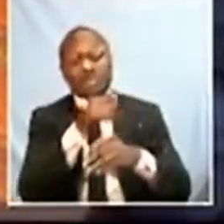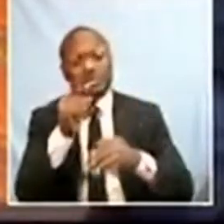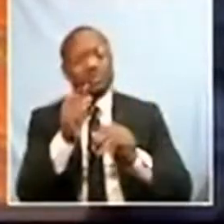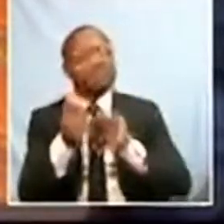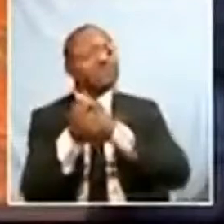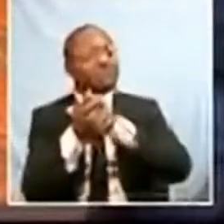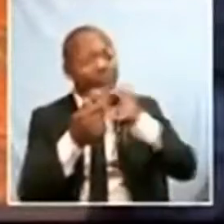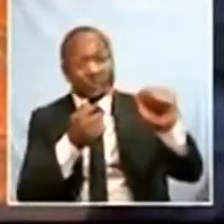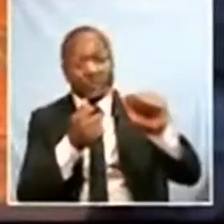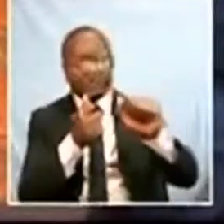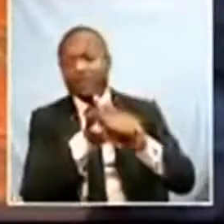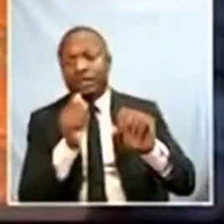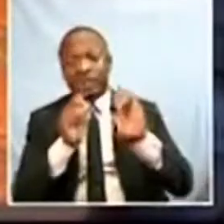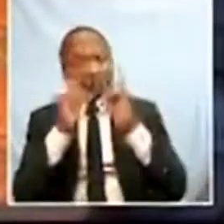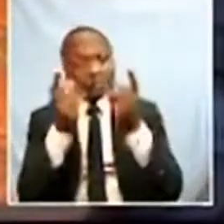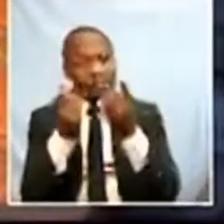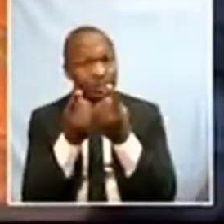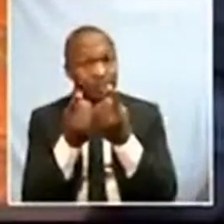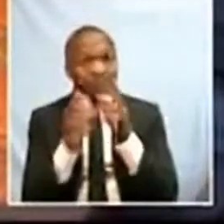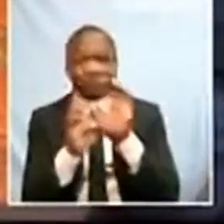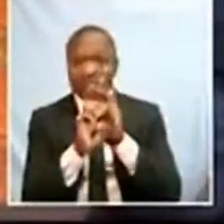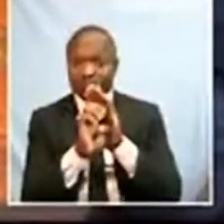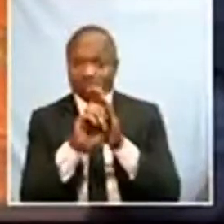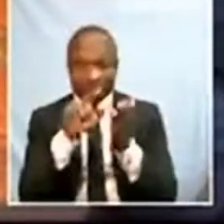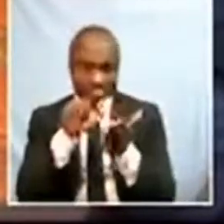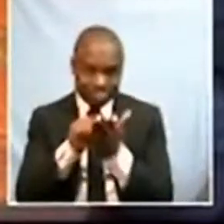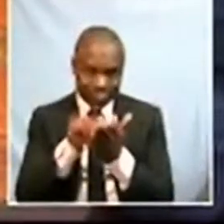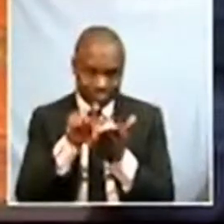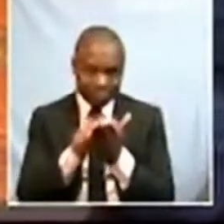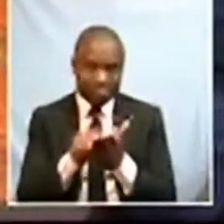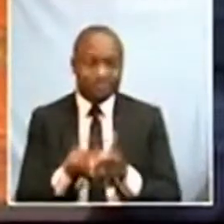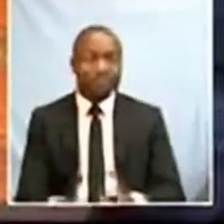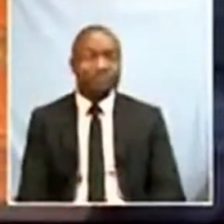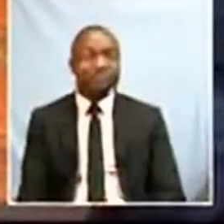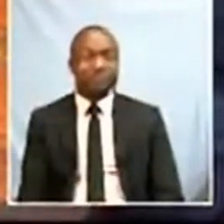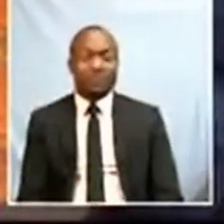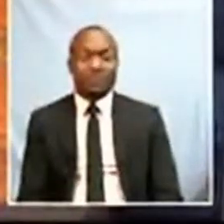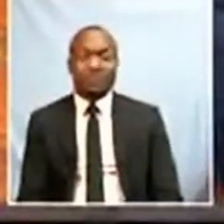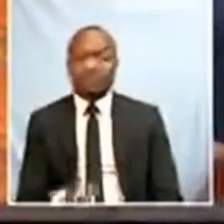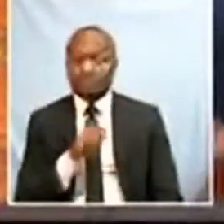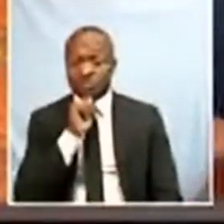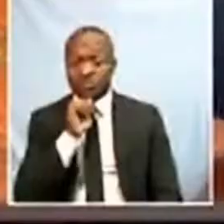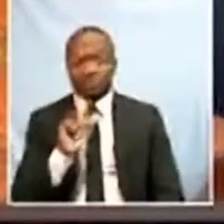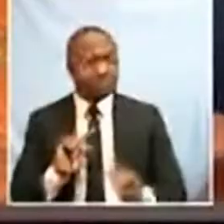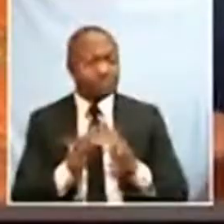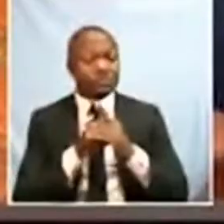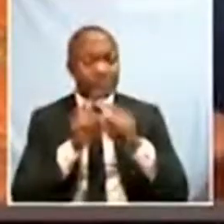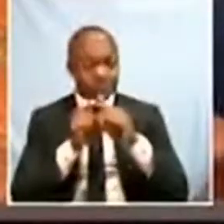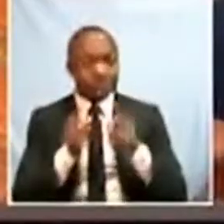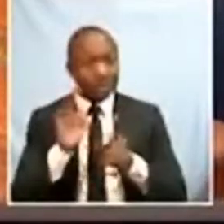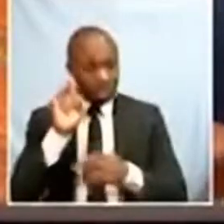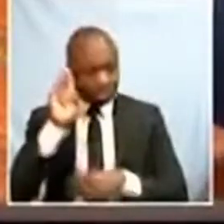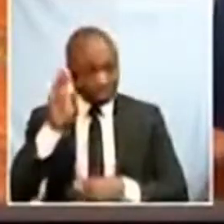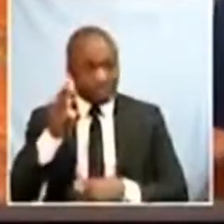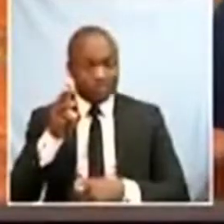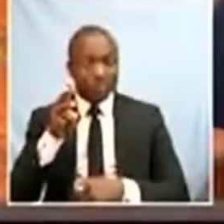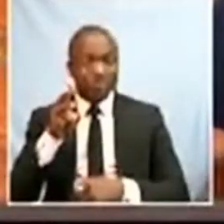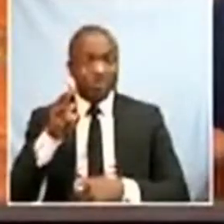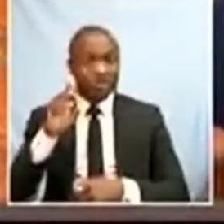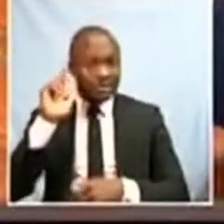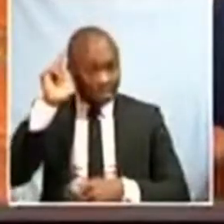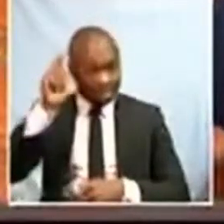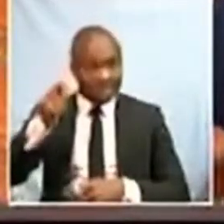other districts like Lusaka, Chair, we have not yet started, but we will in the due